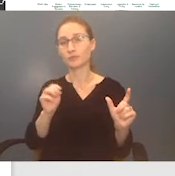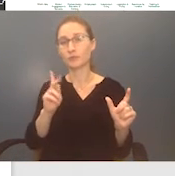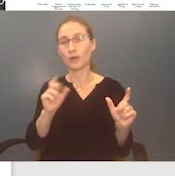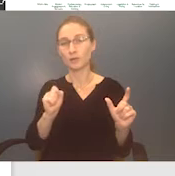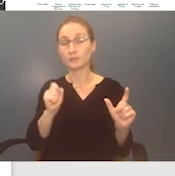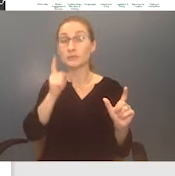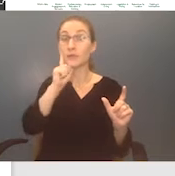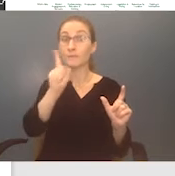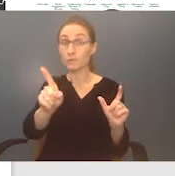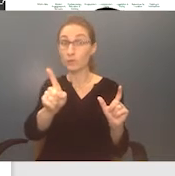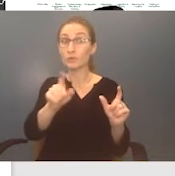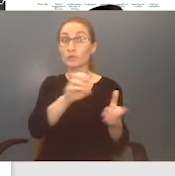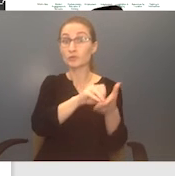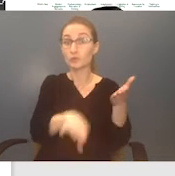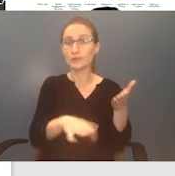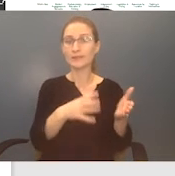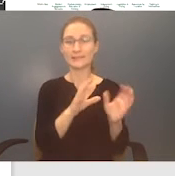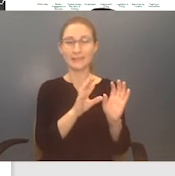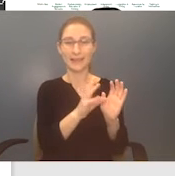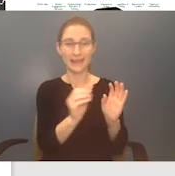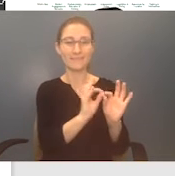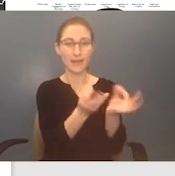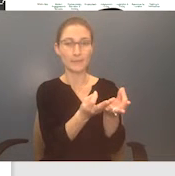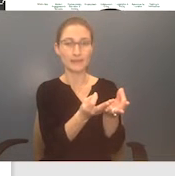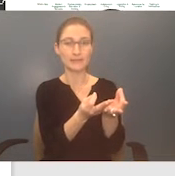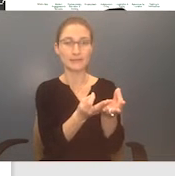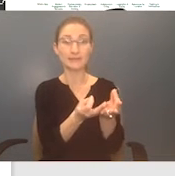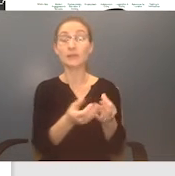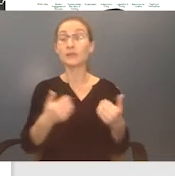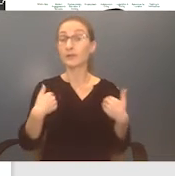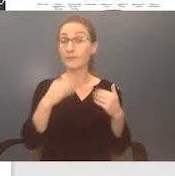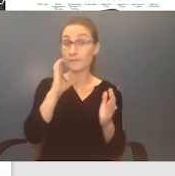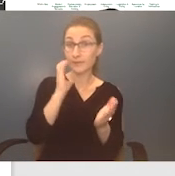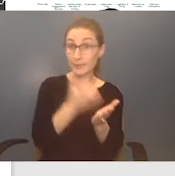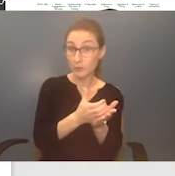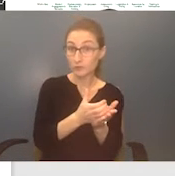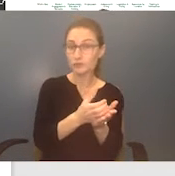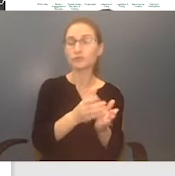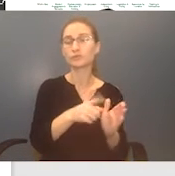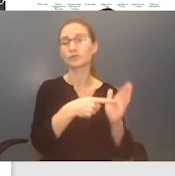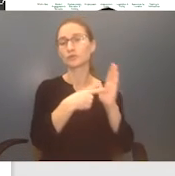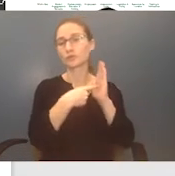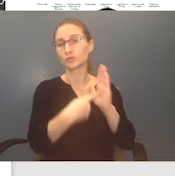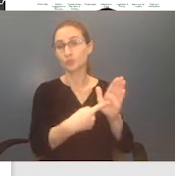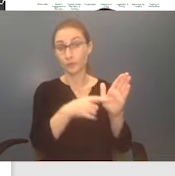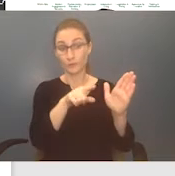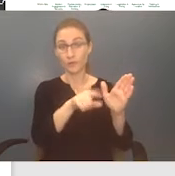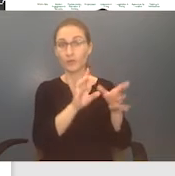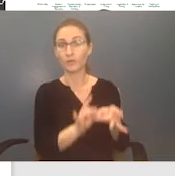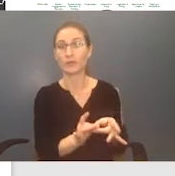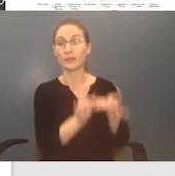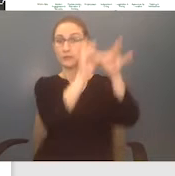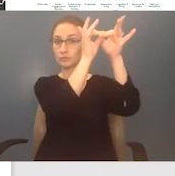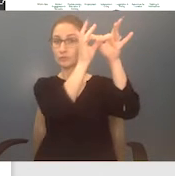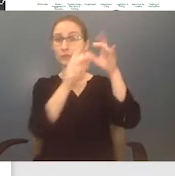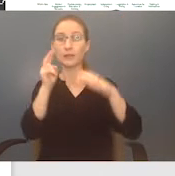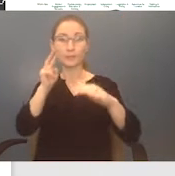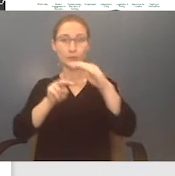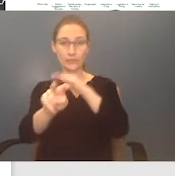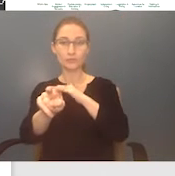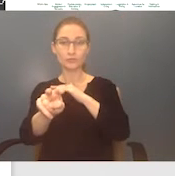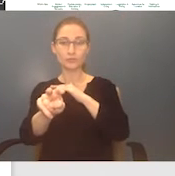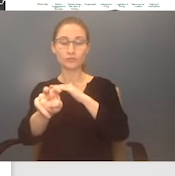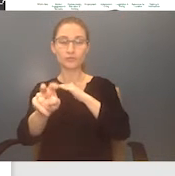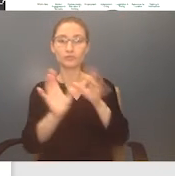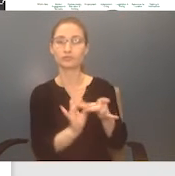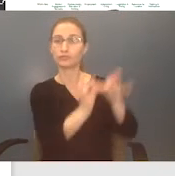grade students and their families to work towards achieving. The little icons indicate how the benchmark activities are related to those post-school